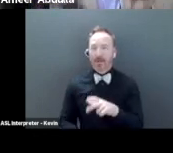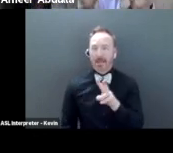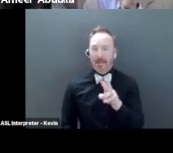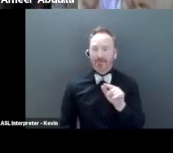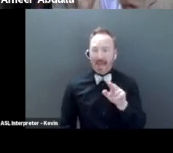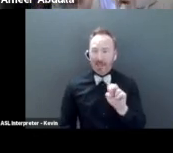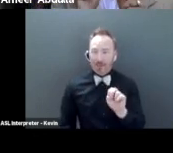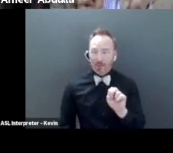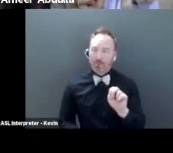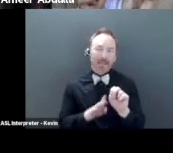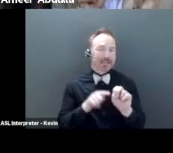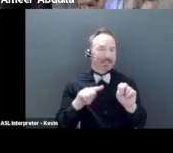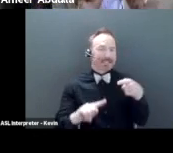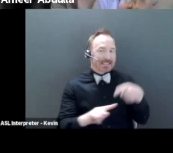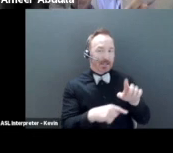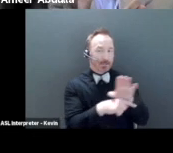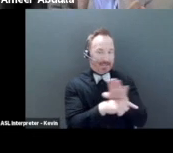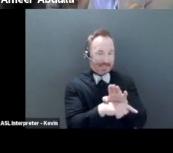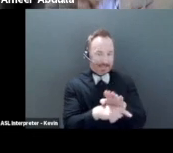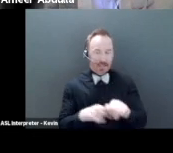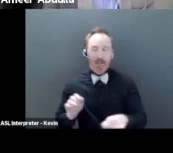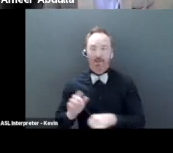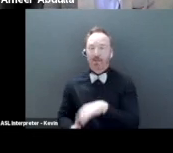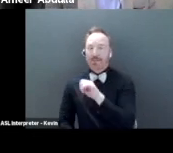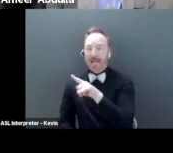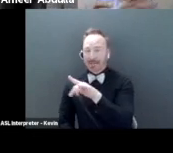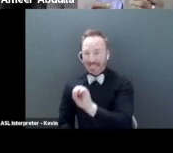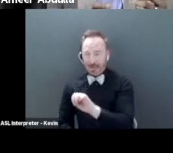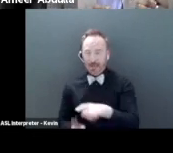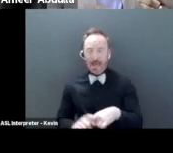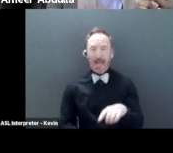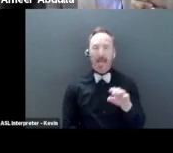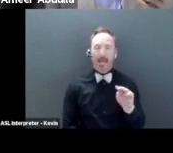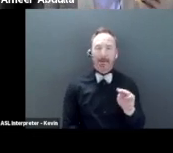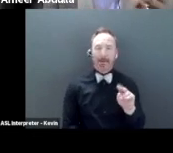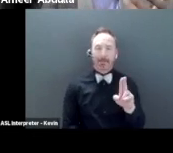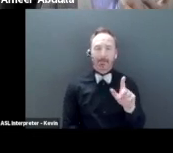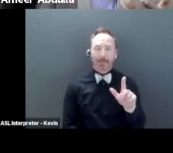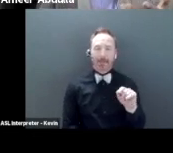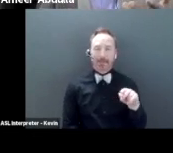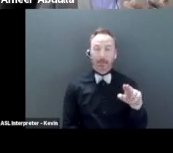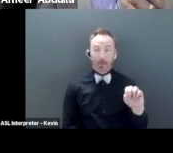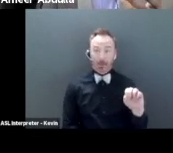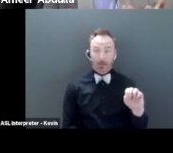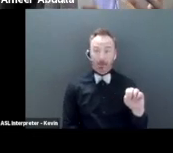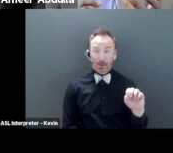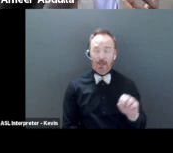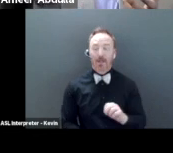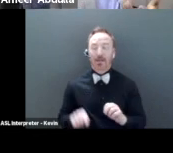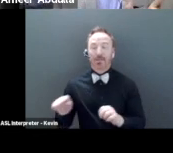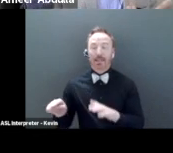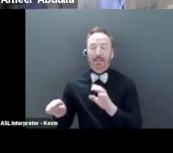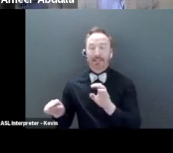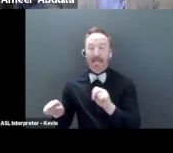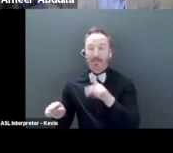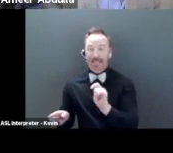value, again, there's two elements to that formula, EBITDA and multiple. And manipulating your EBITDA rarely results